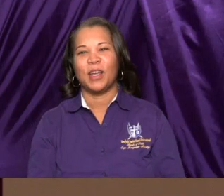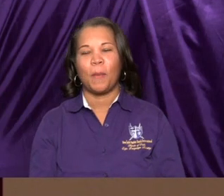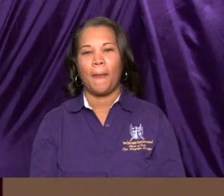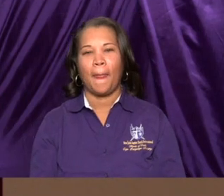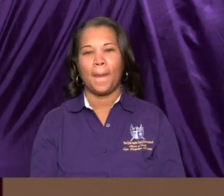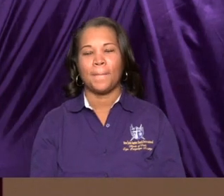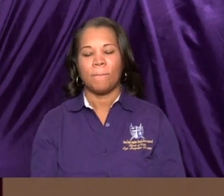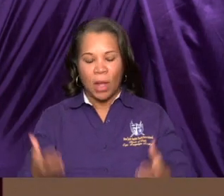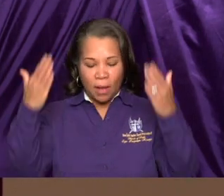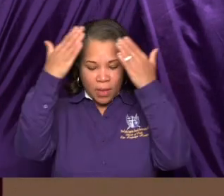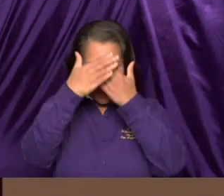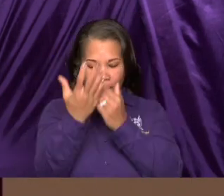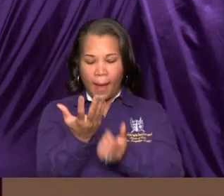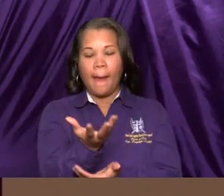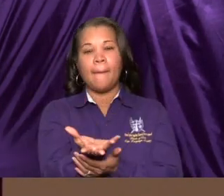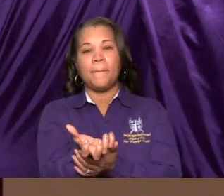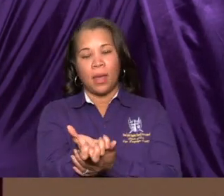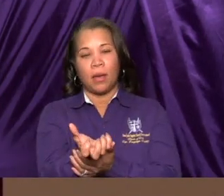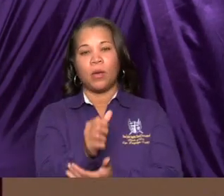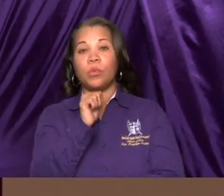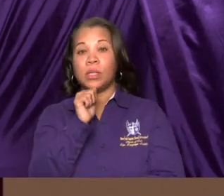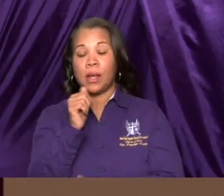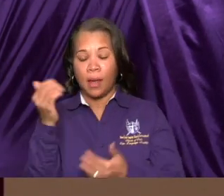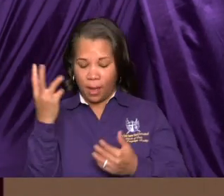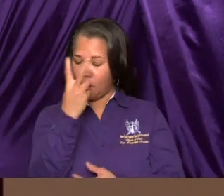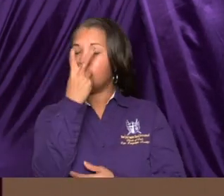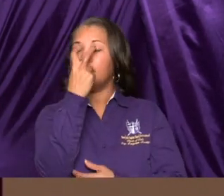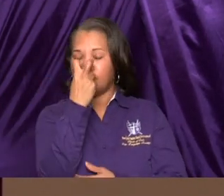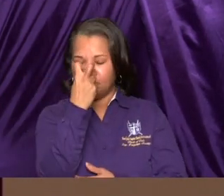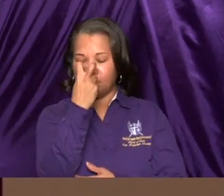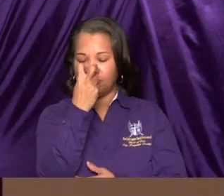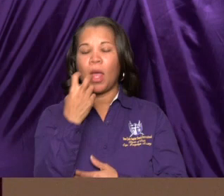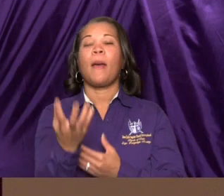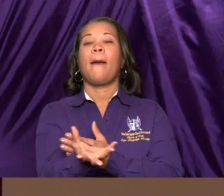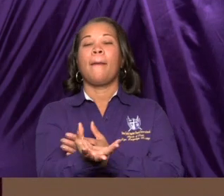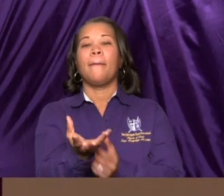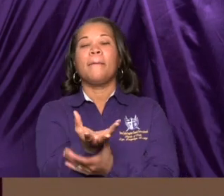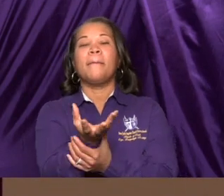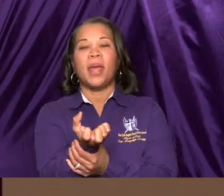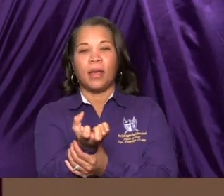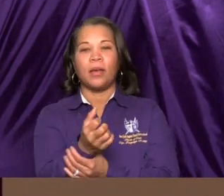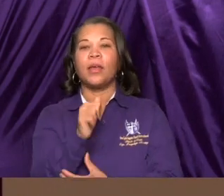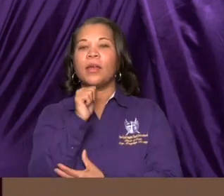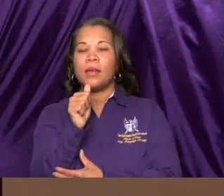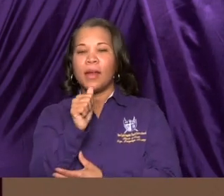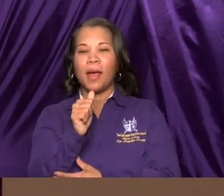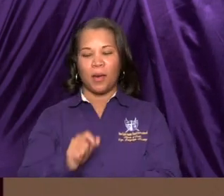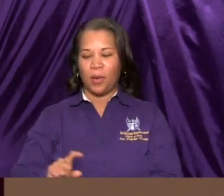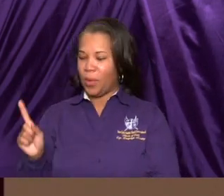If that blind beggar wasn't a blind beggar, then he wouldn't have not been where Jesus passed